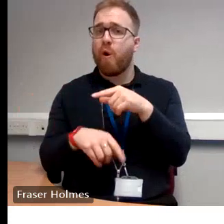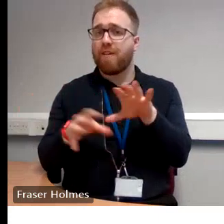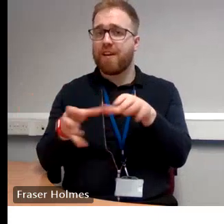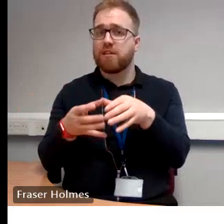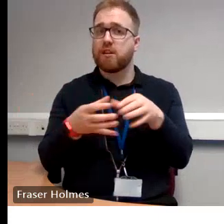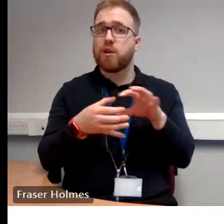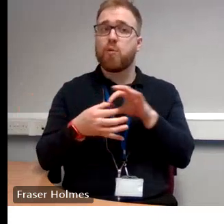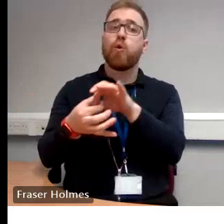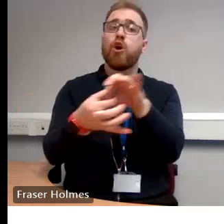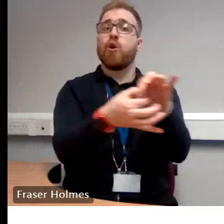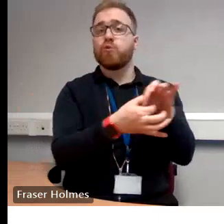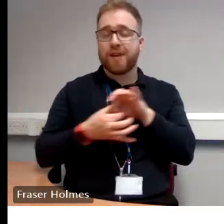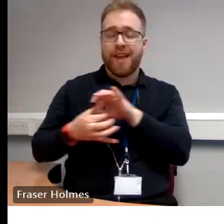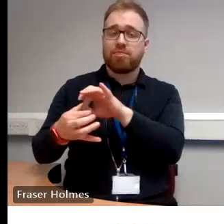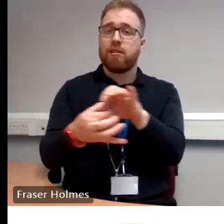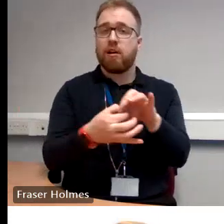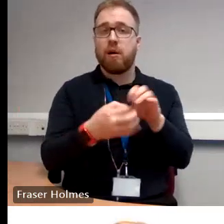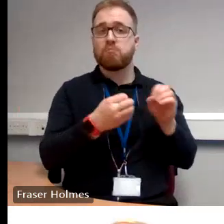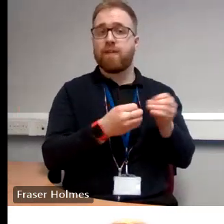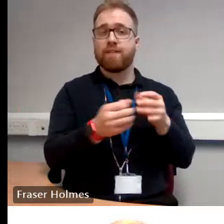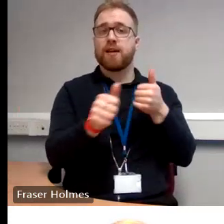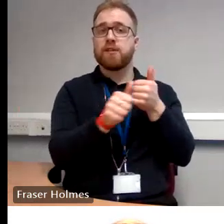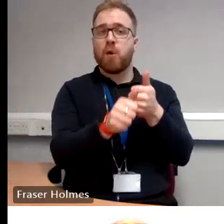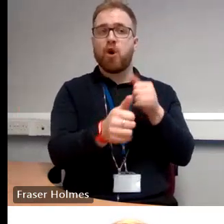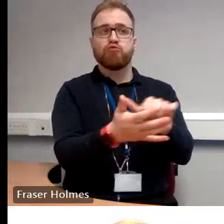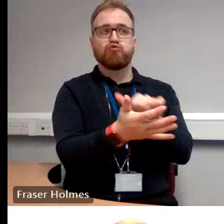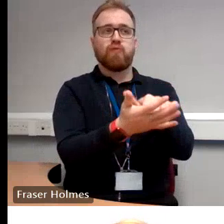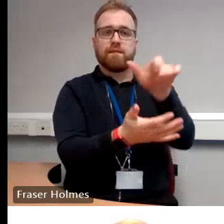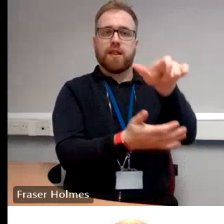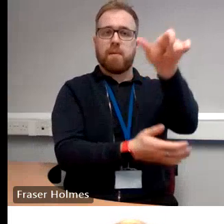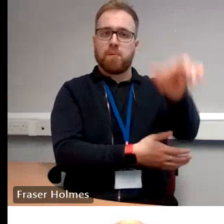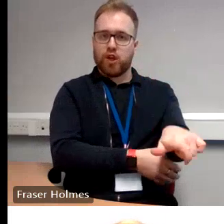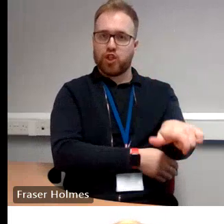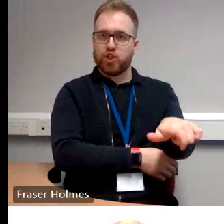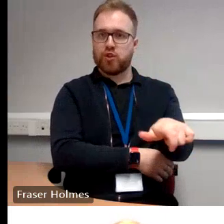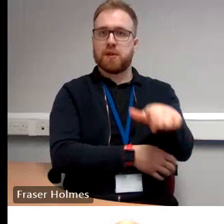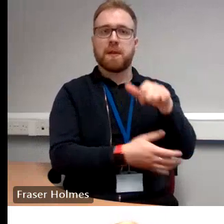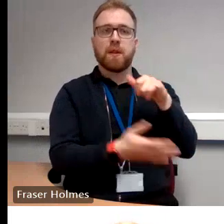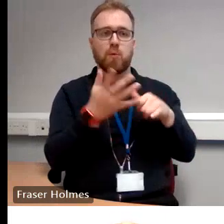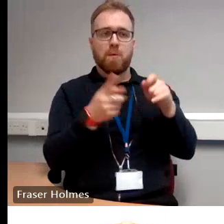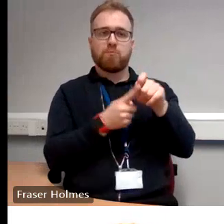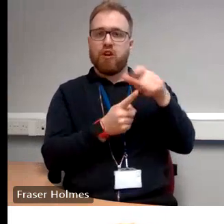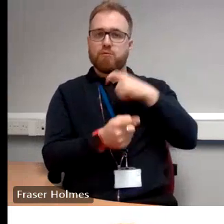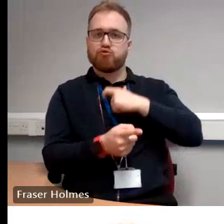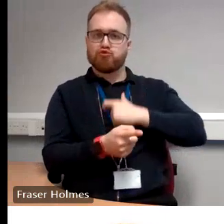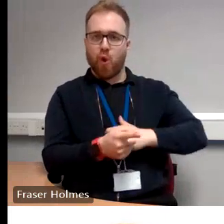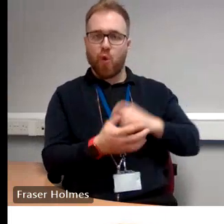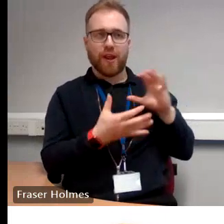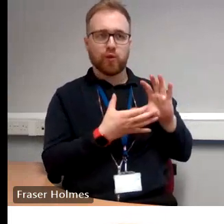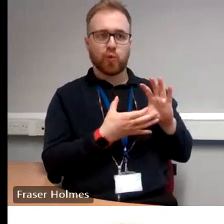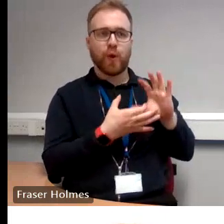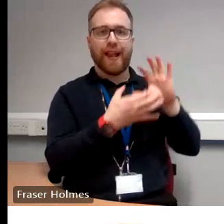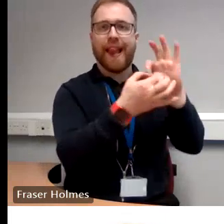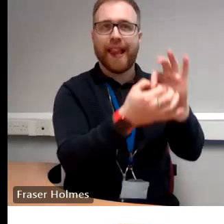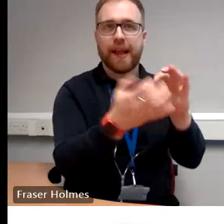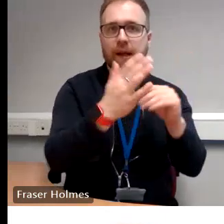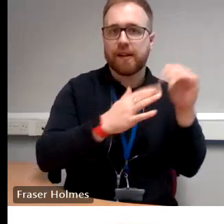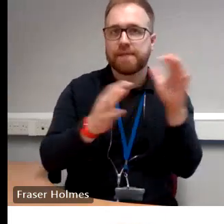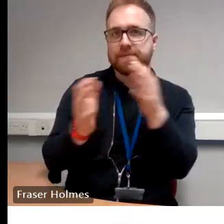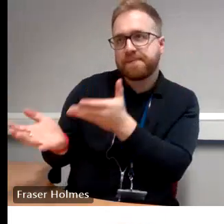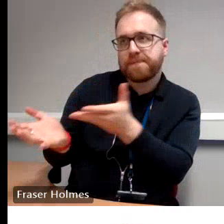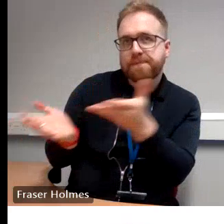together to provide the support that the patient needs. That the social prescriber, part of their role is to link in there, build those relationships